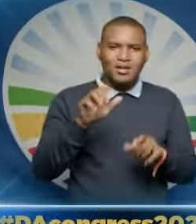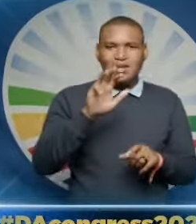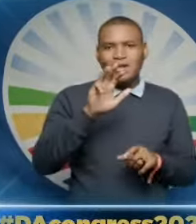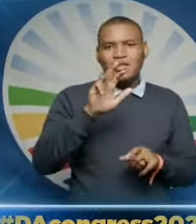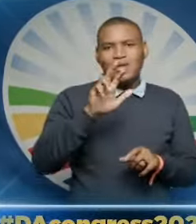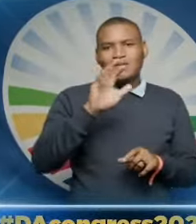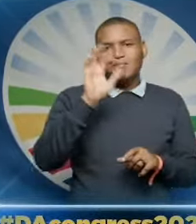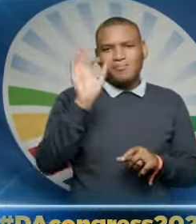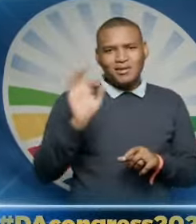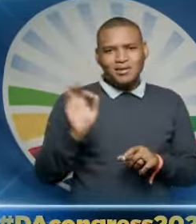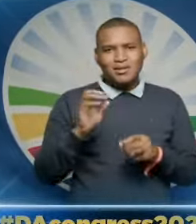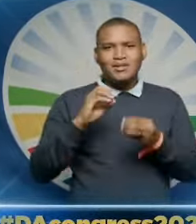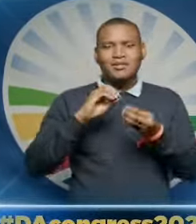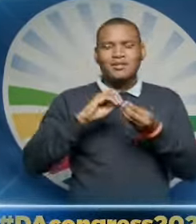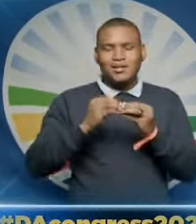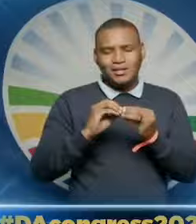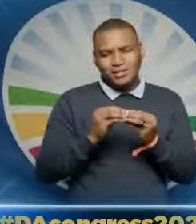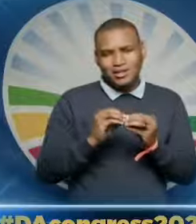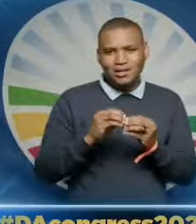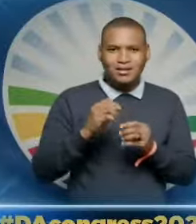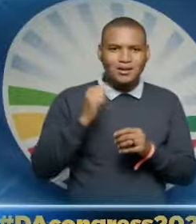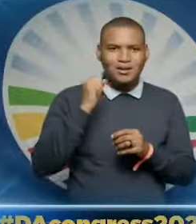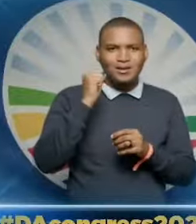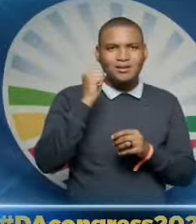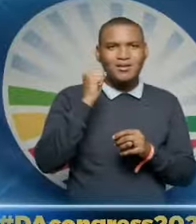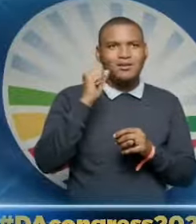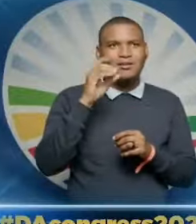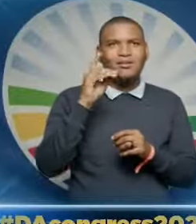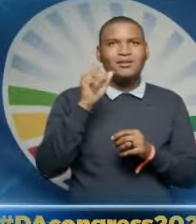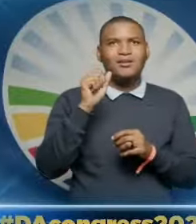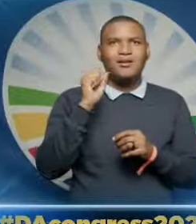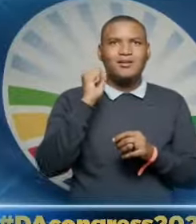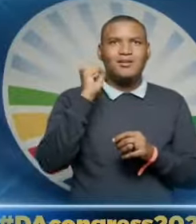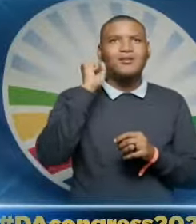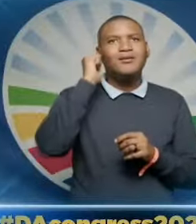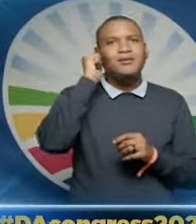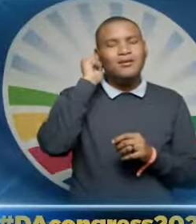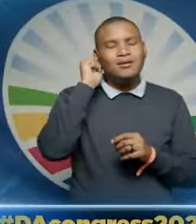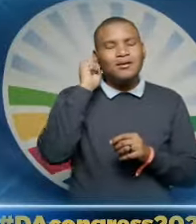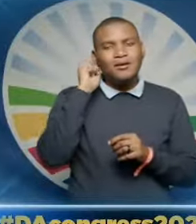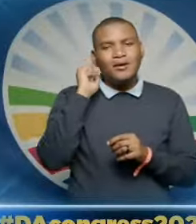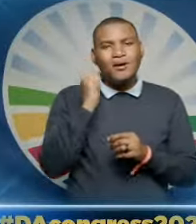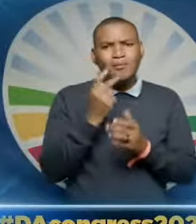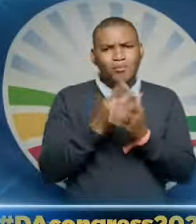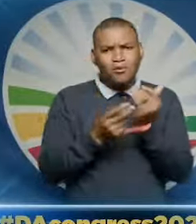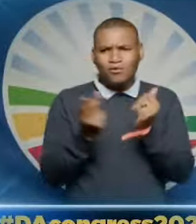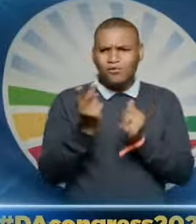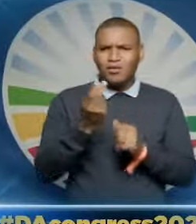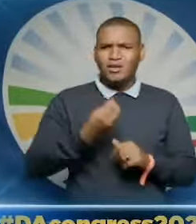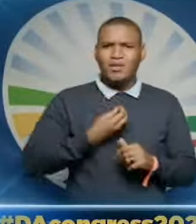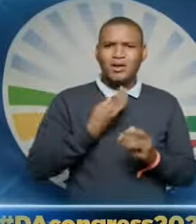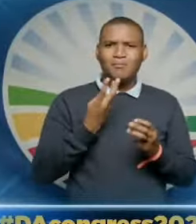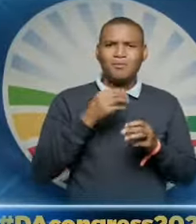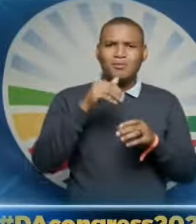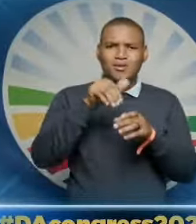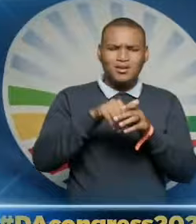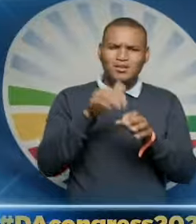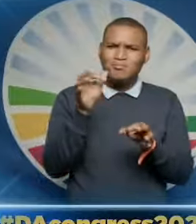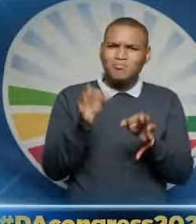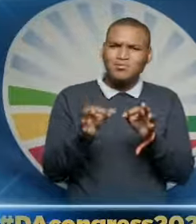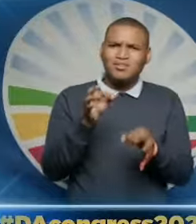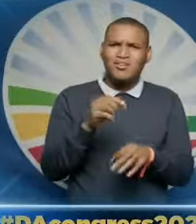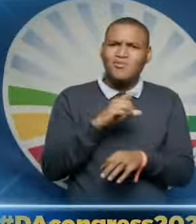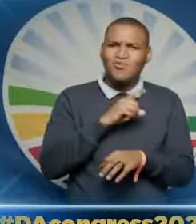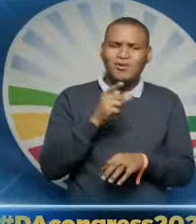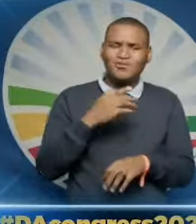98% of jobs created. Ayeye, DA, ayeye. Now, both of you are young people in politics. Why